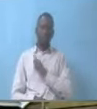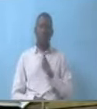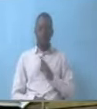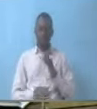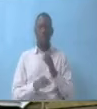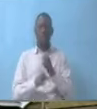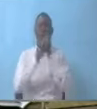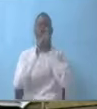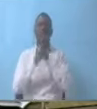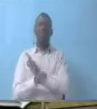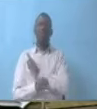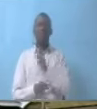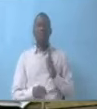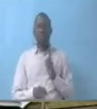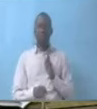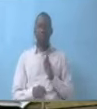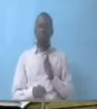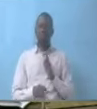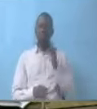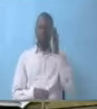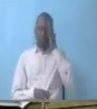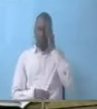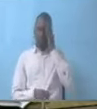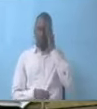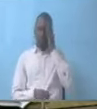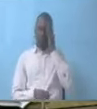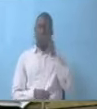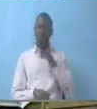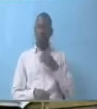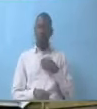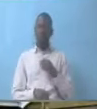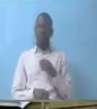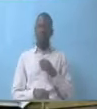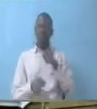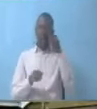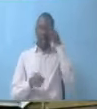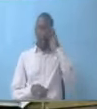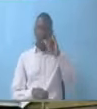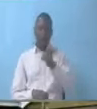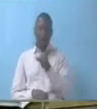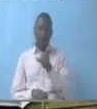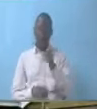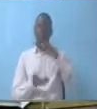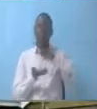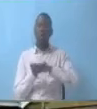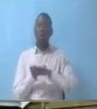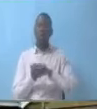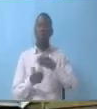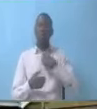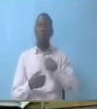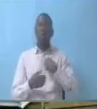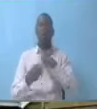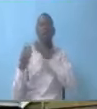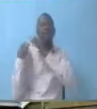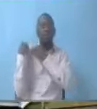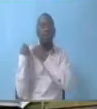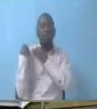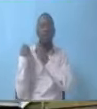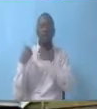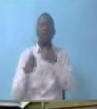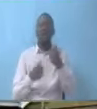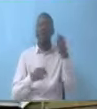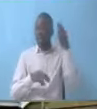And will help us to come to a very amicable agreement on my responsibility.